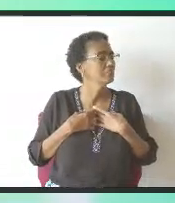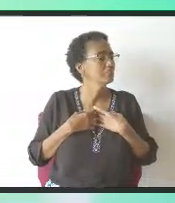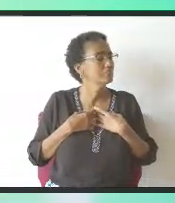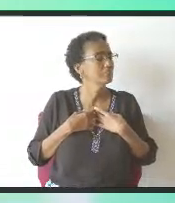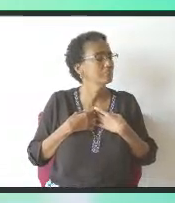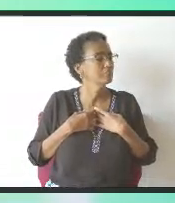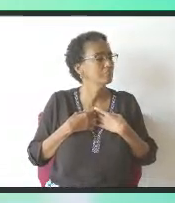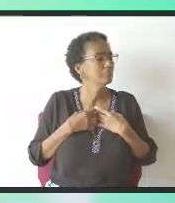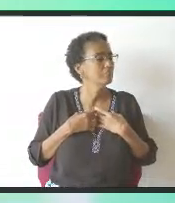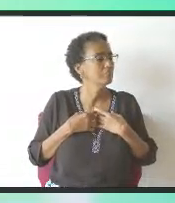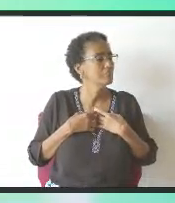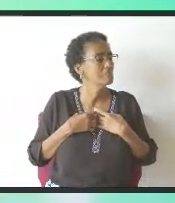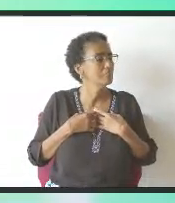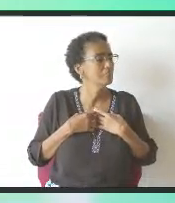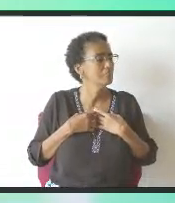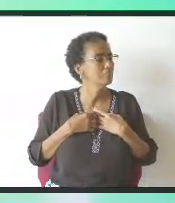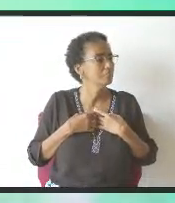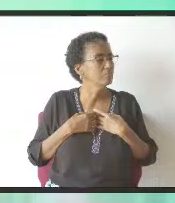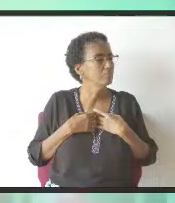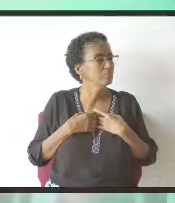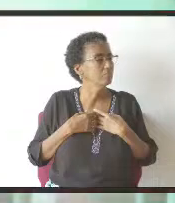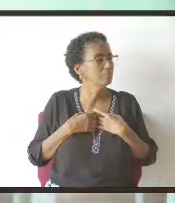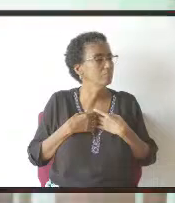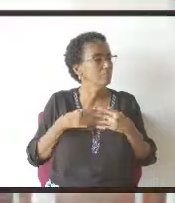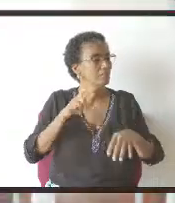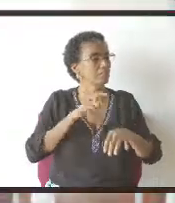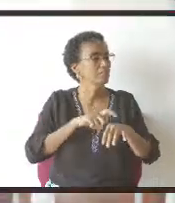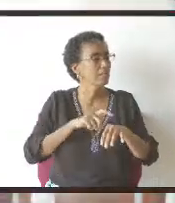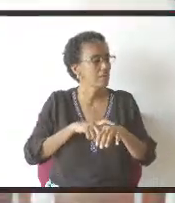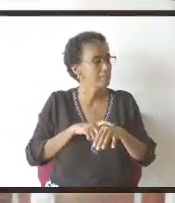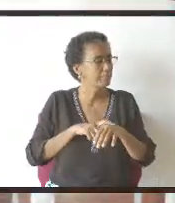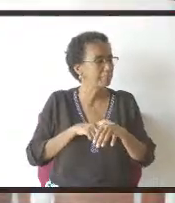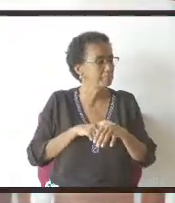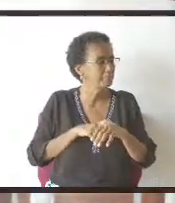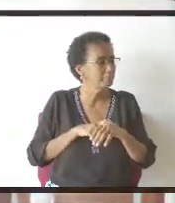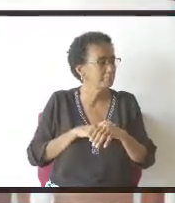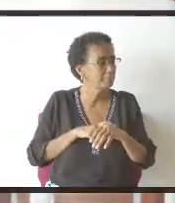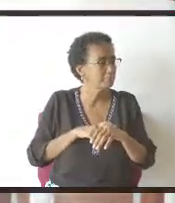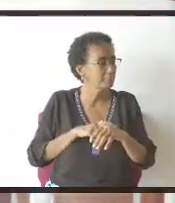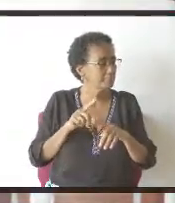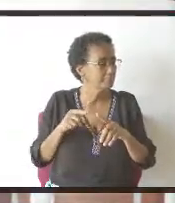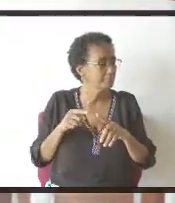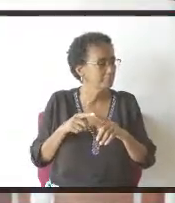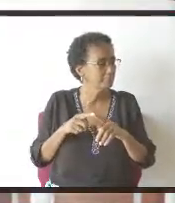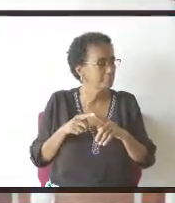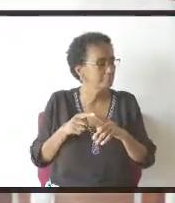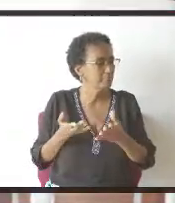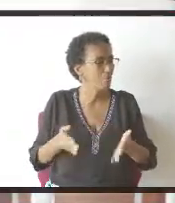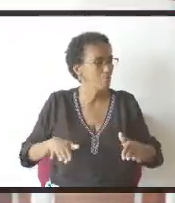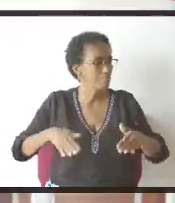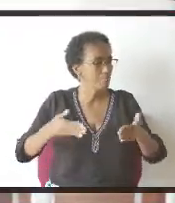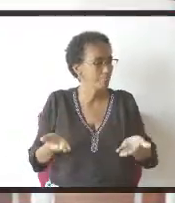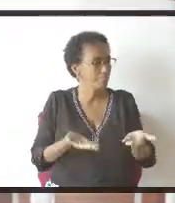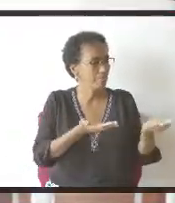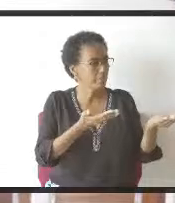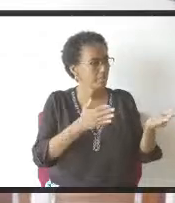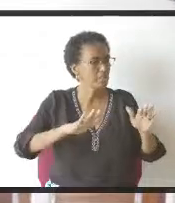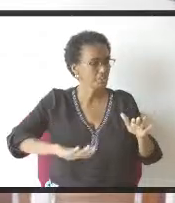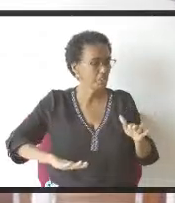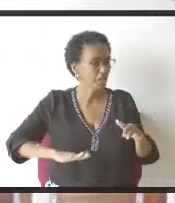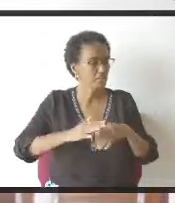But then he didn't stop there. He gives a charge. He says, bring up a